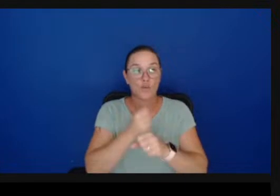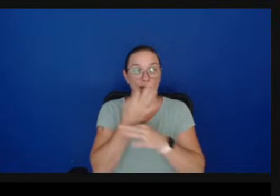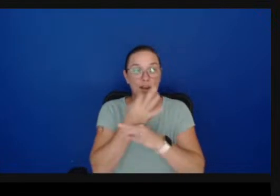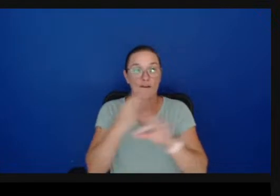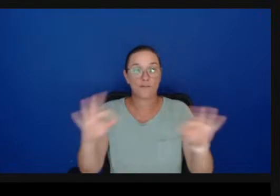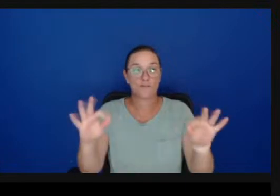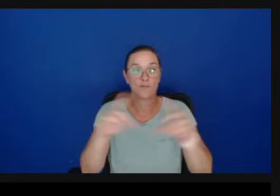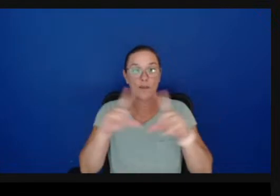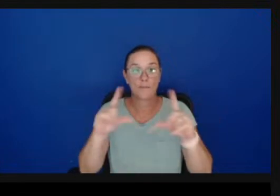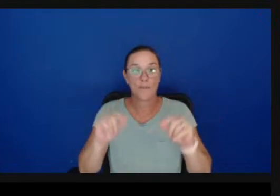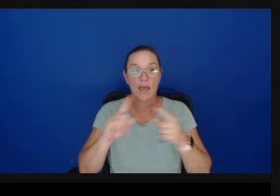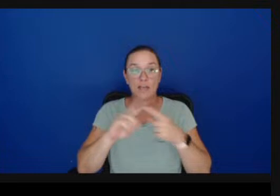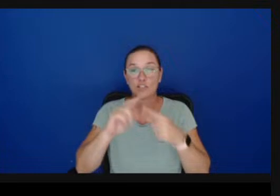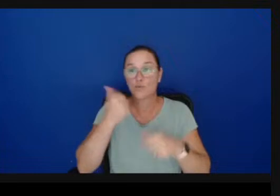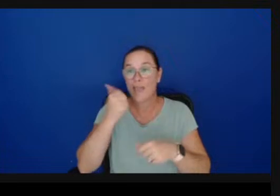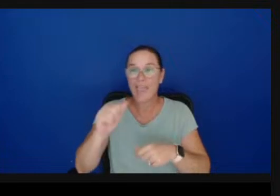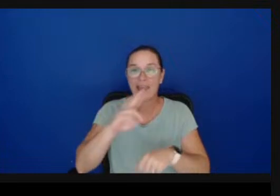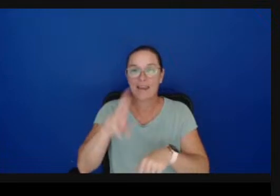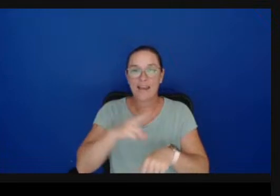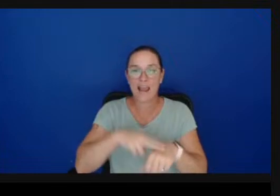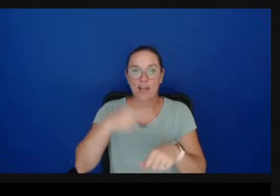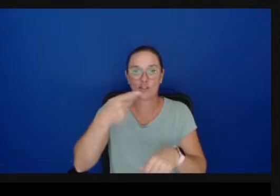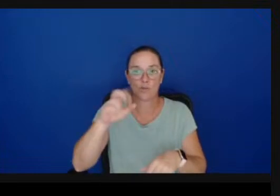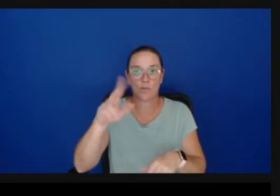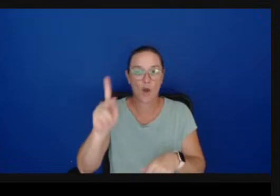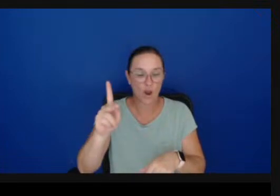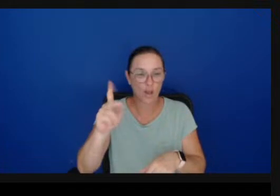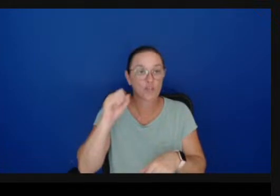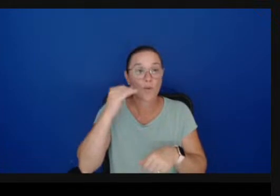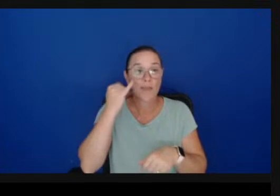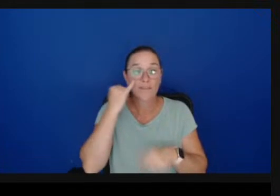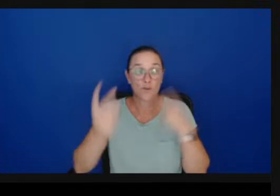pass to any national park. So if you are